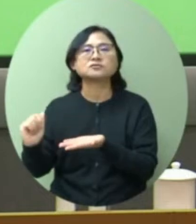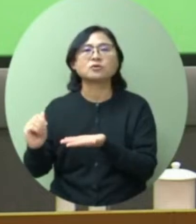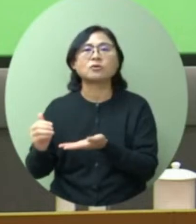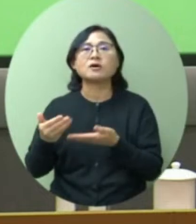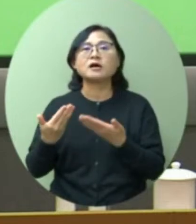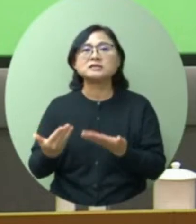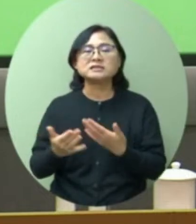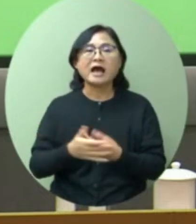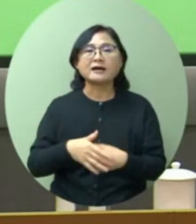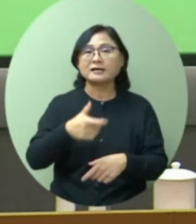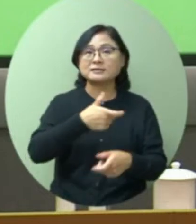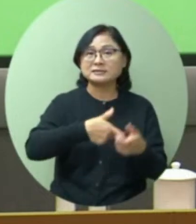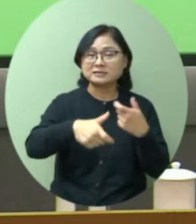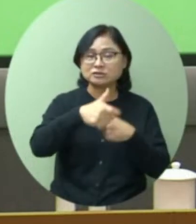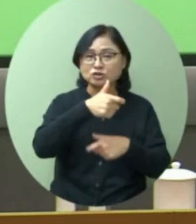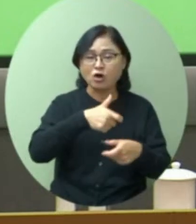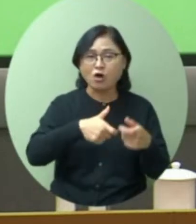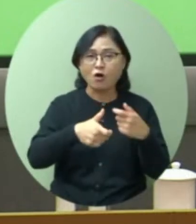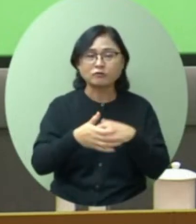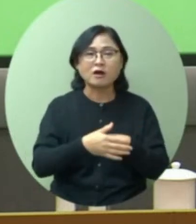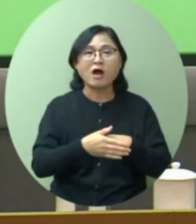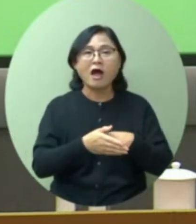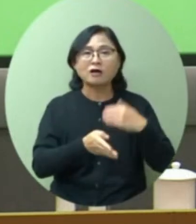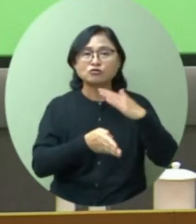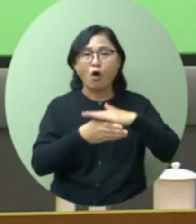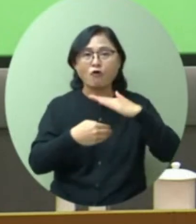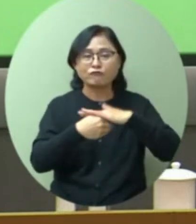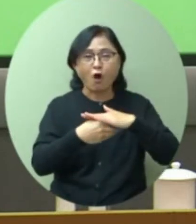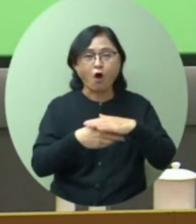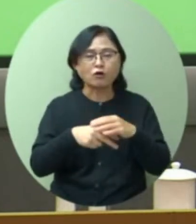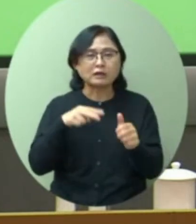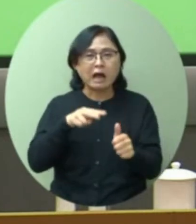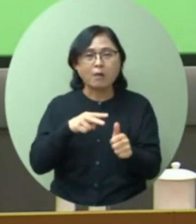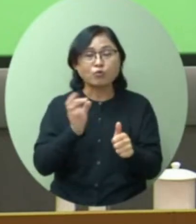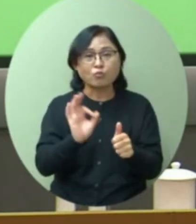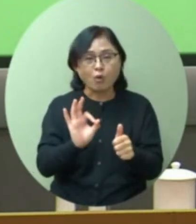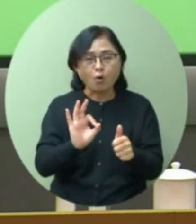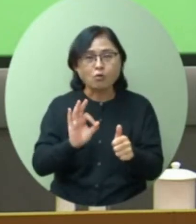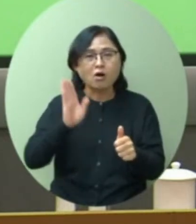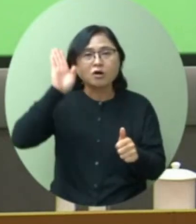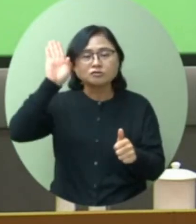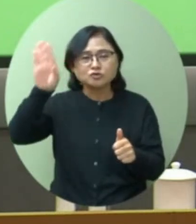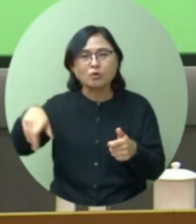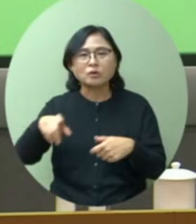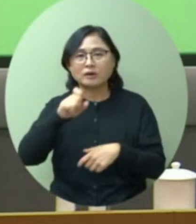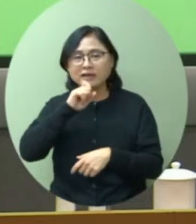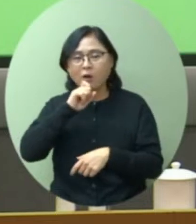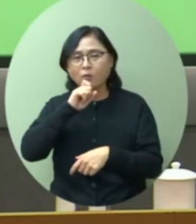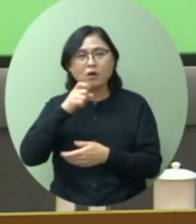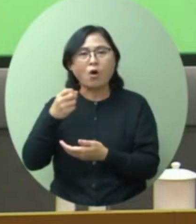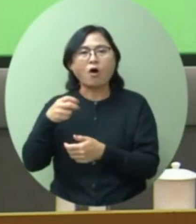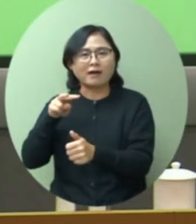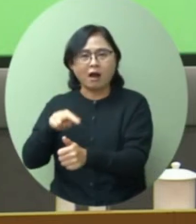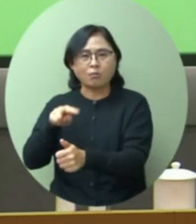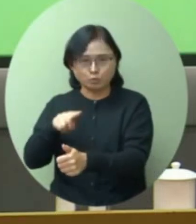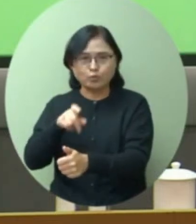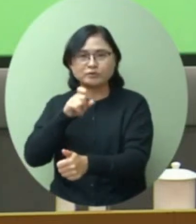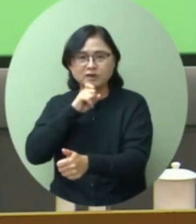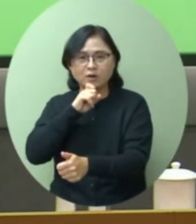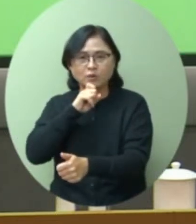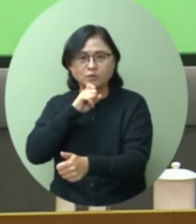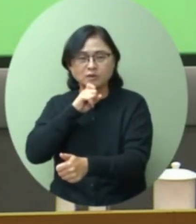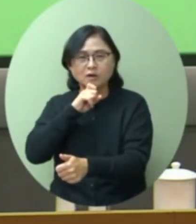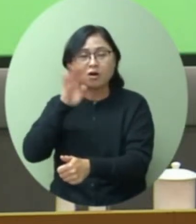a regulated market, supplying flats which satisfies the standard. And I think that is